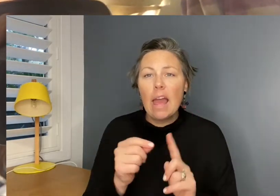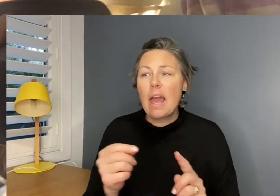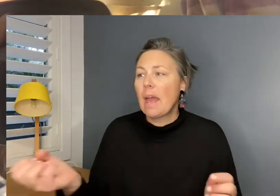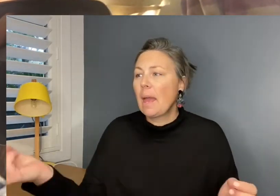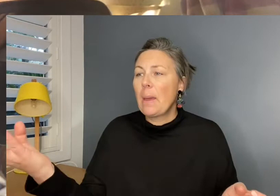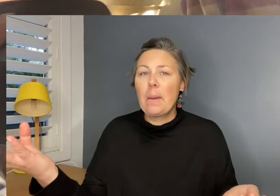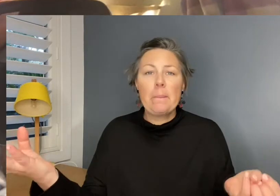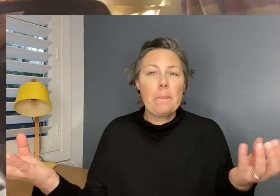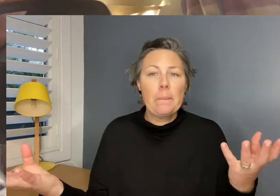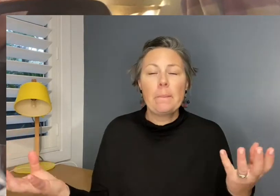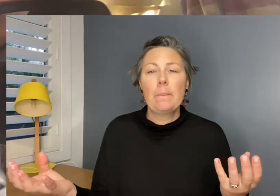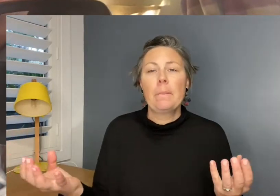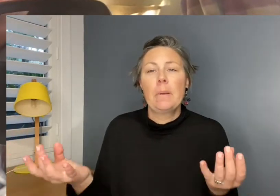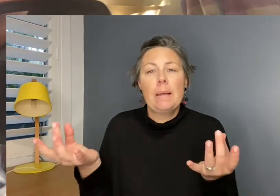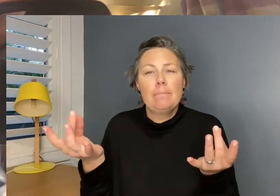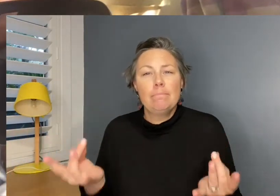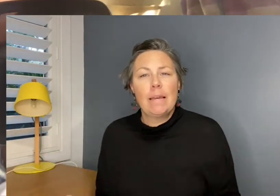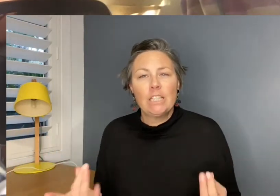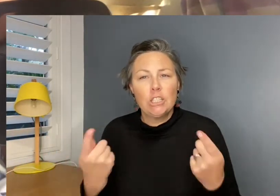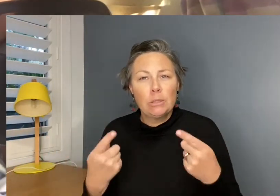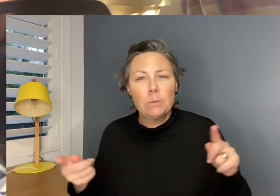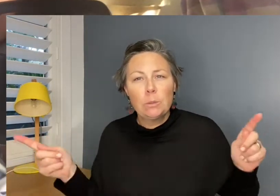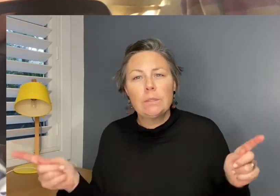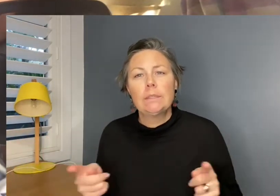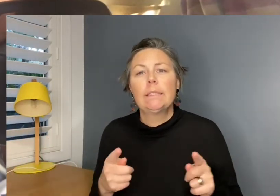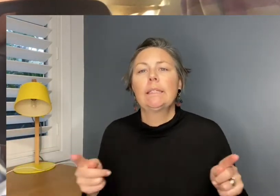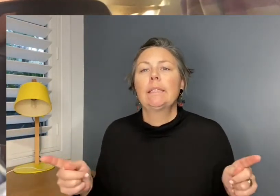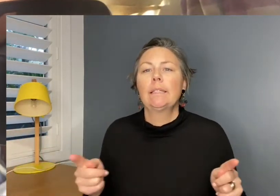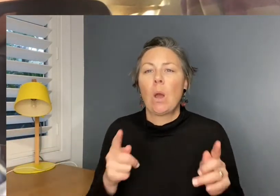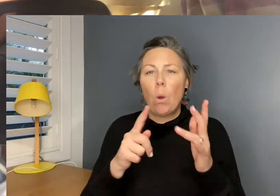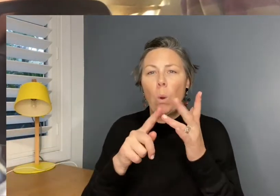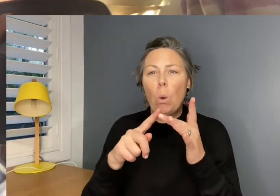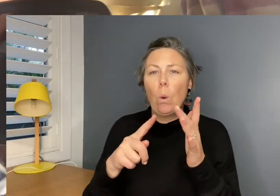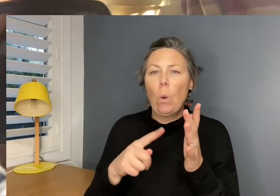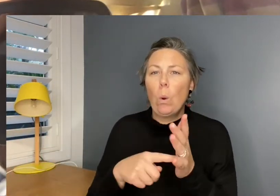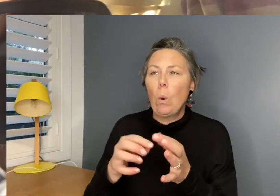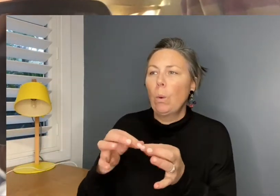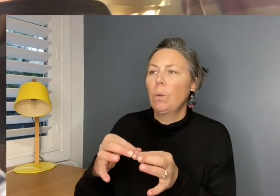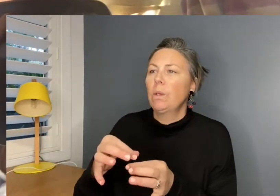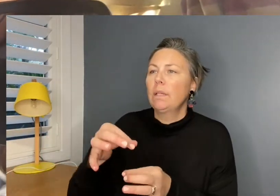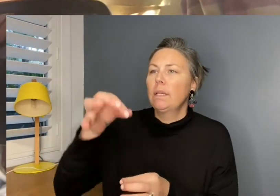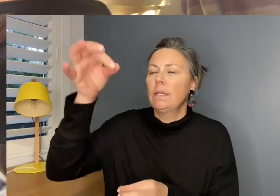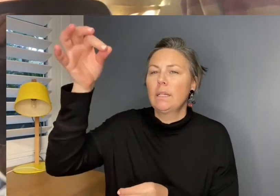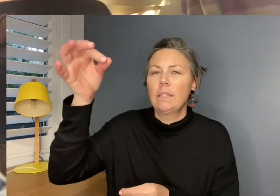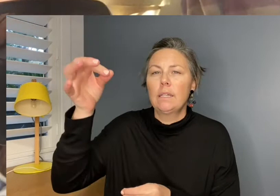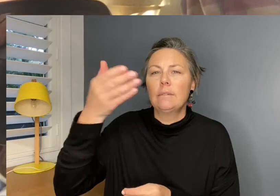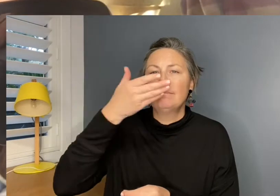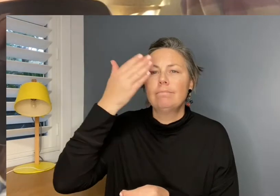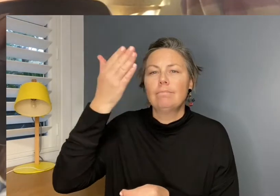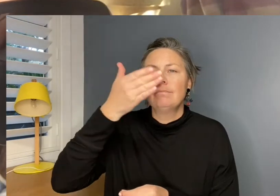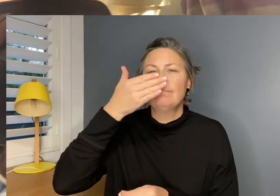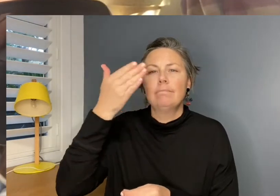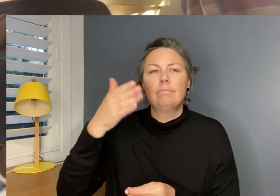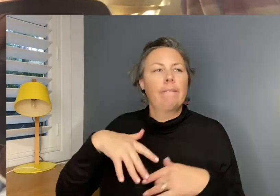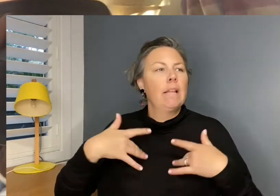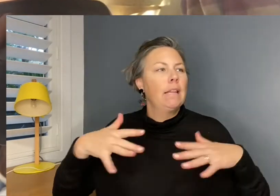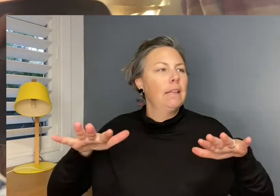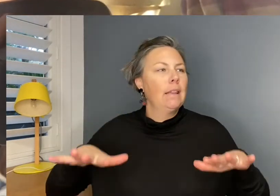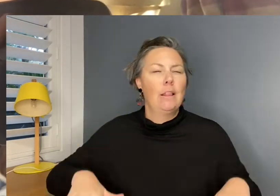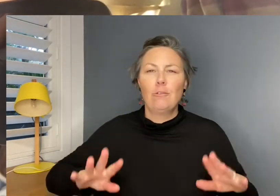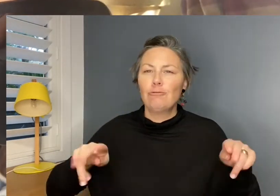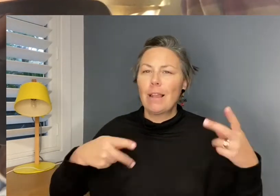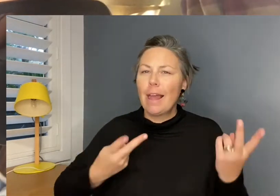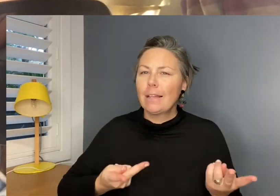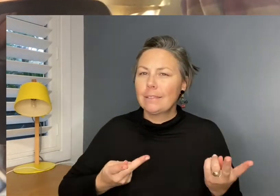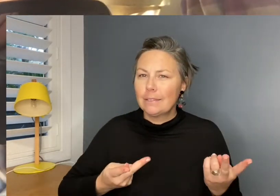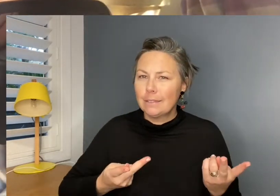some lamps, put on some really nice calming meditation music, diffused some oils, just like made it a really